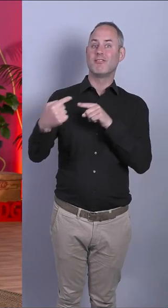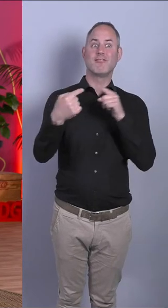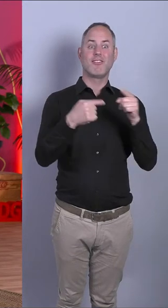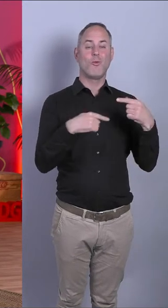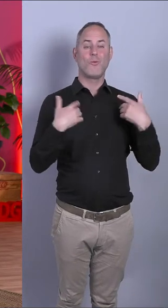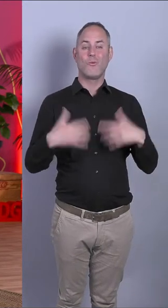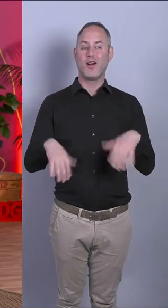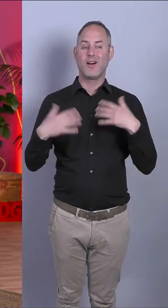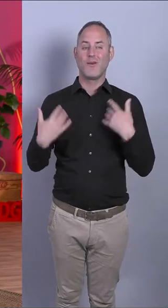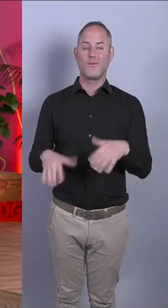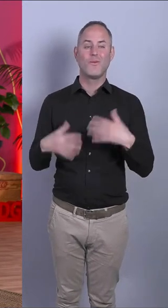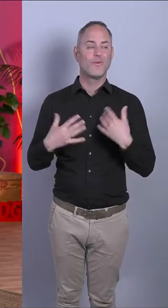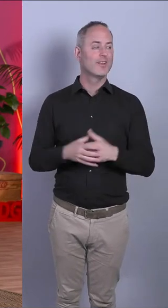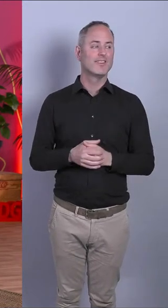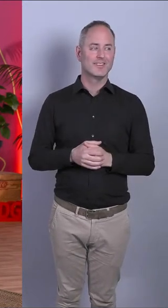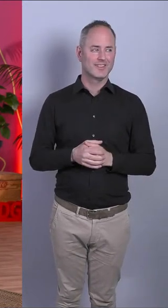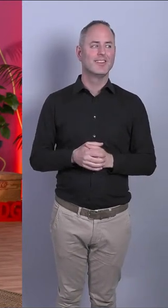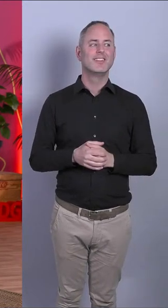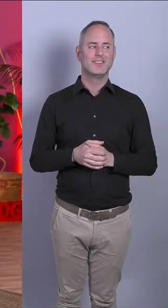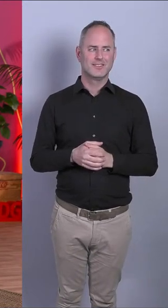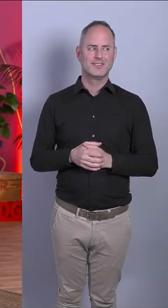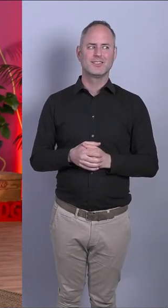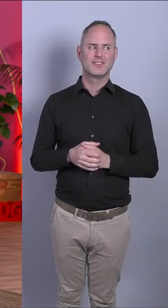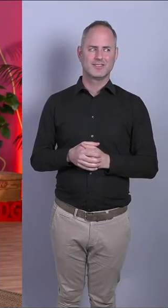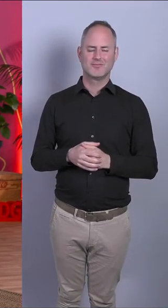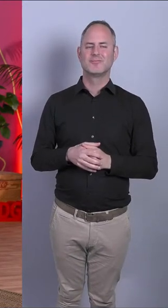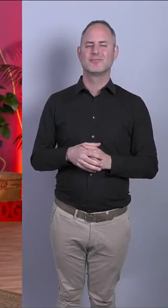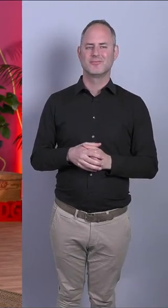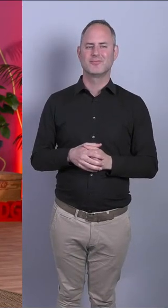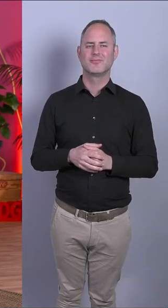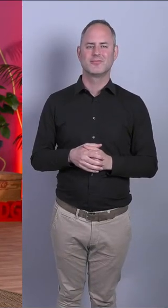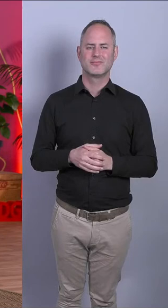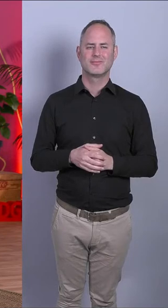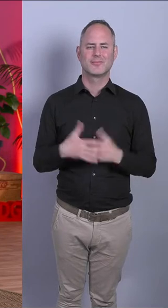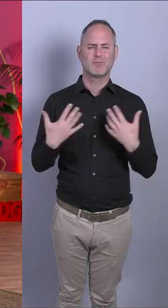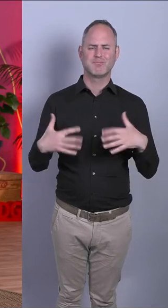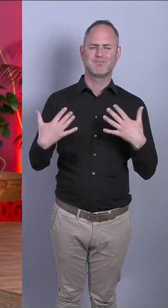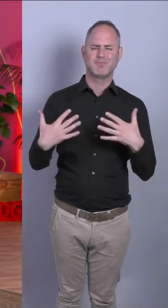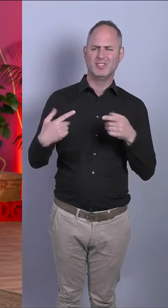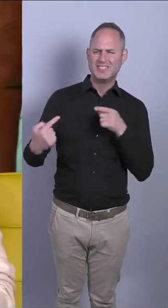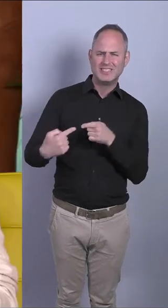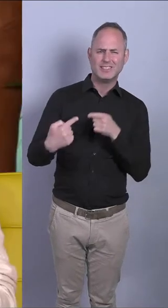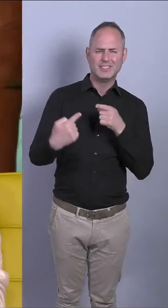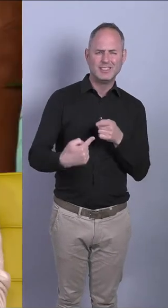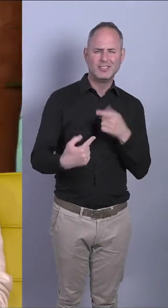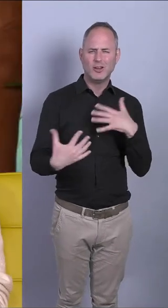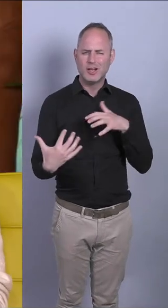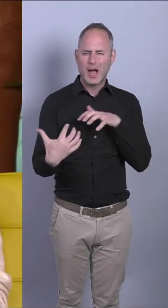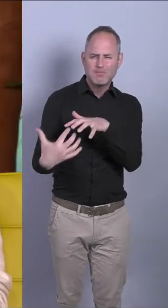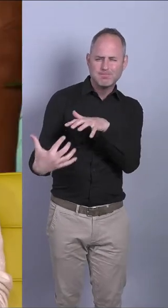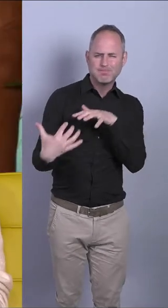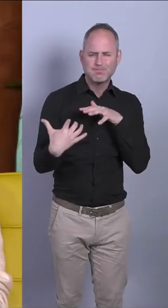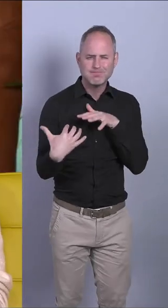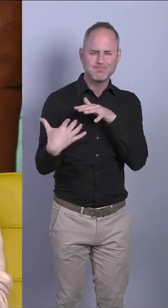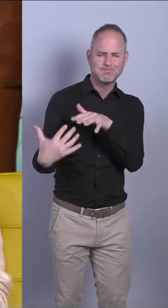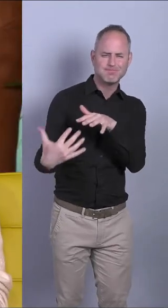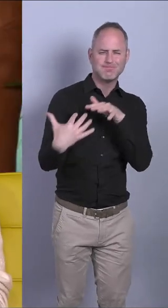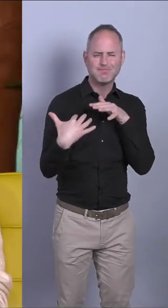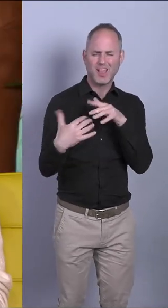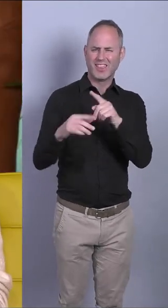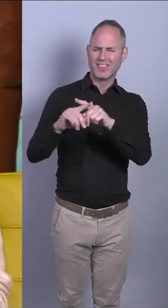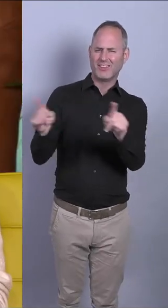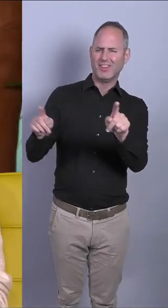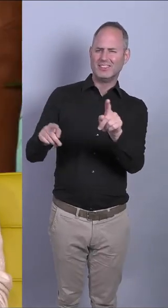teams, for example. But now the entire world can be a guest in our city and we're playing against them. And that's what I